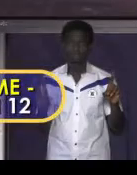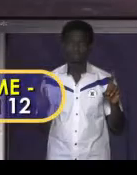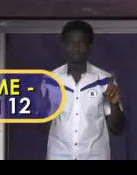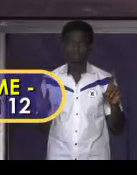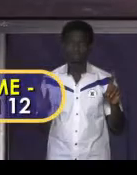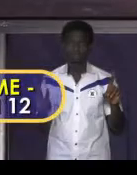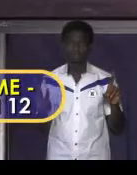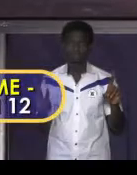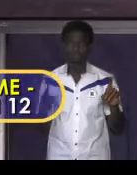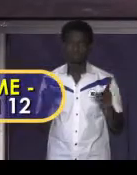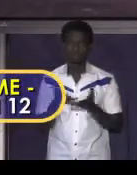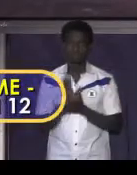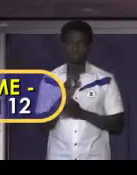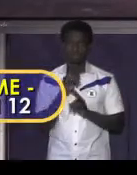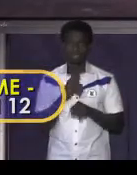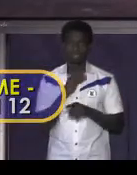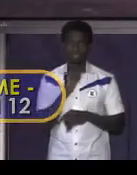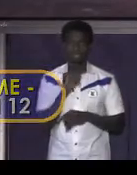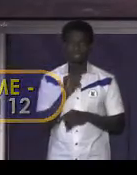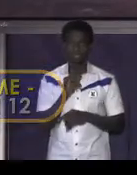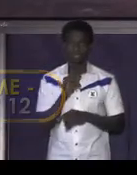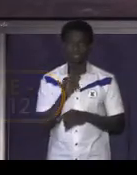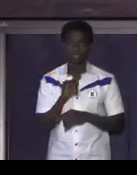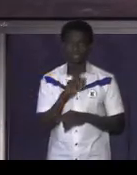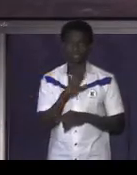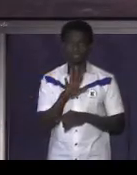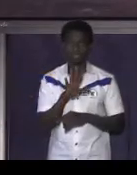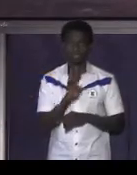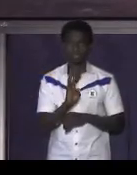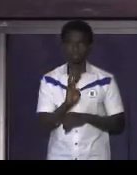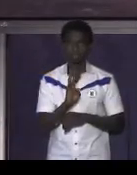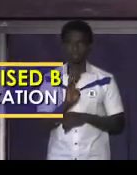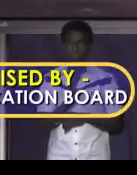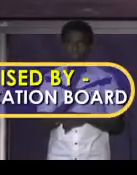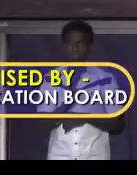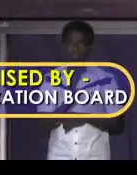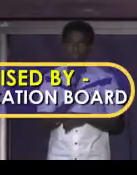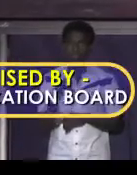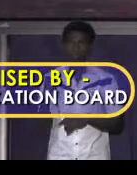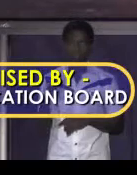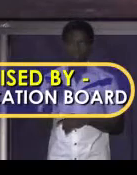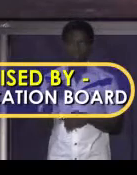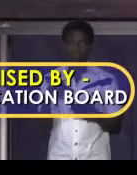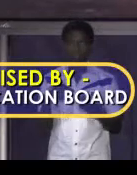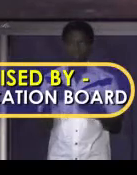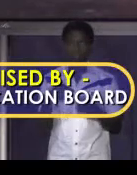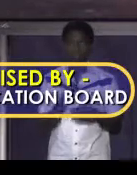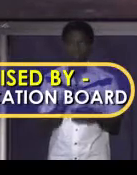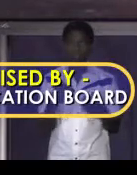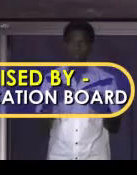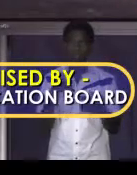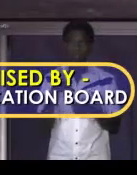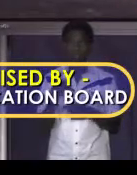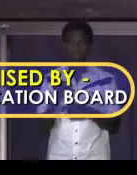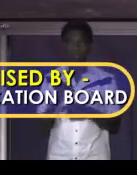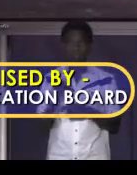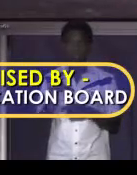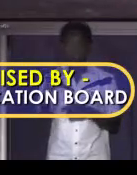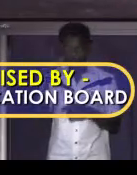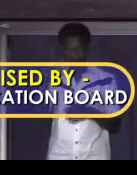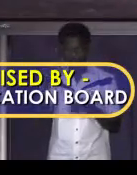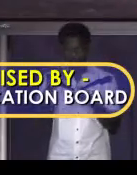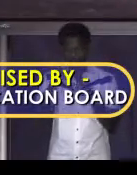774. The correct answer is 57. We have 20 local governments in Lagos State